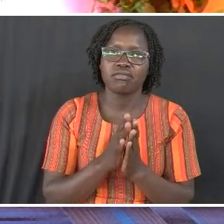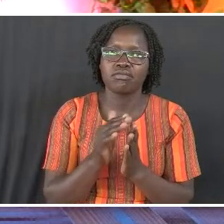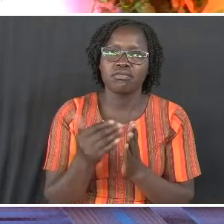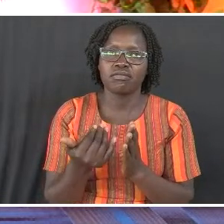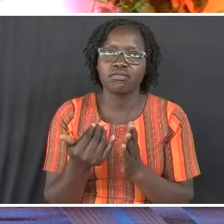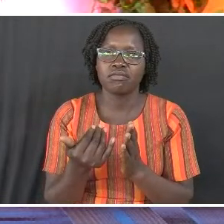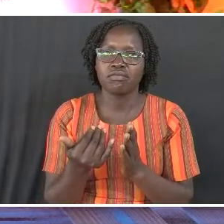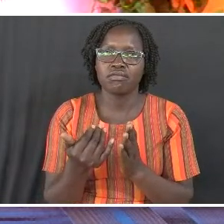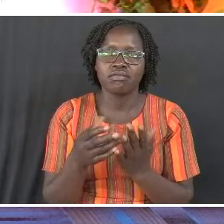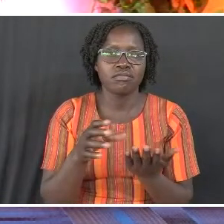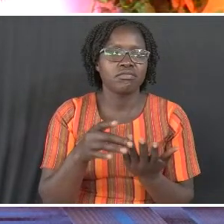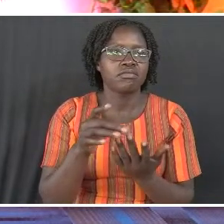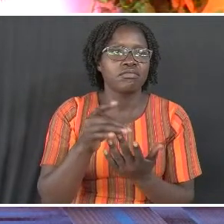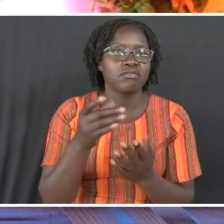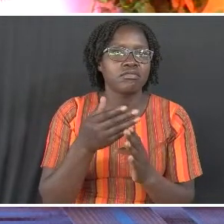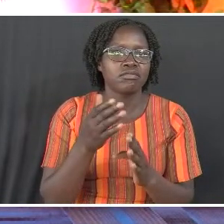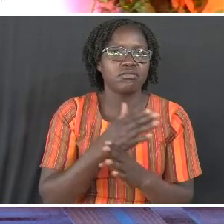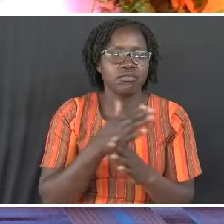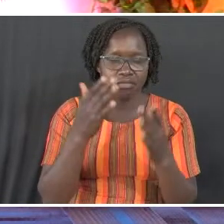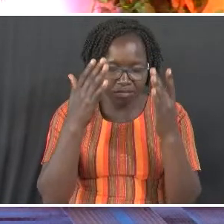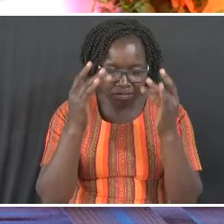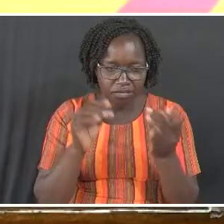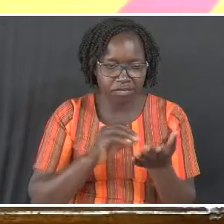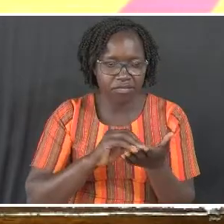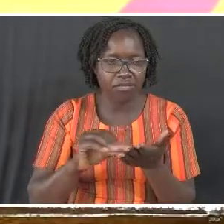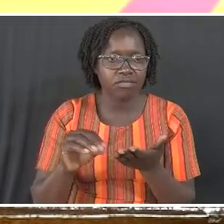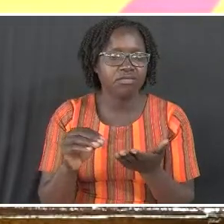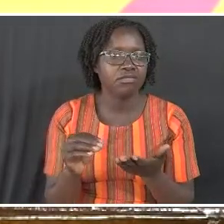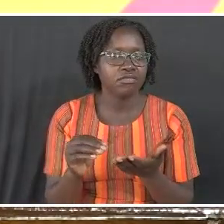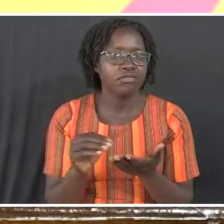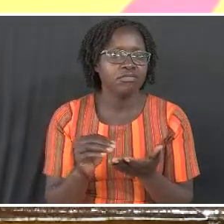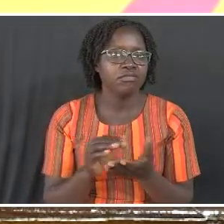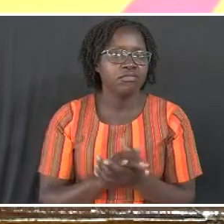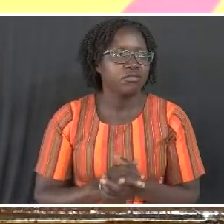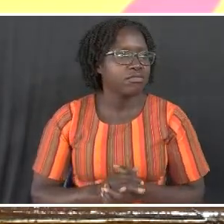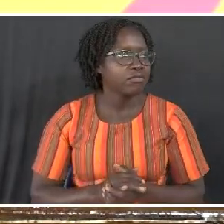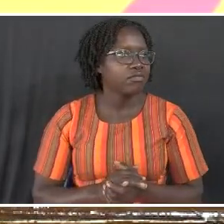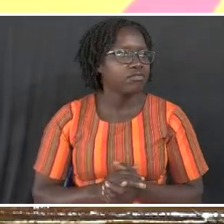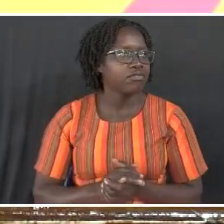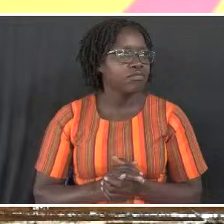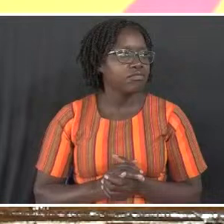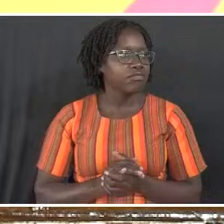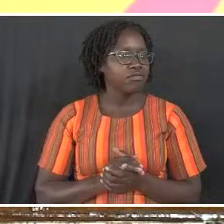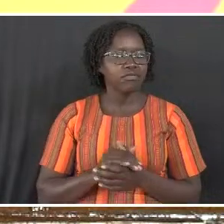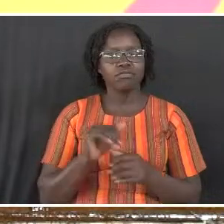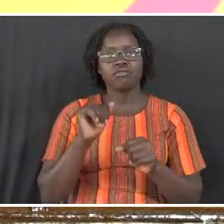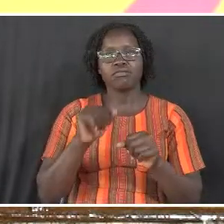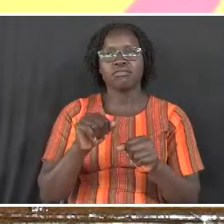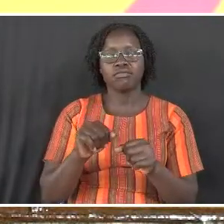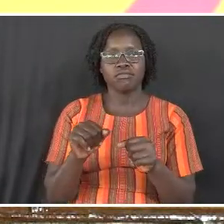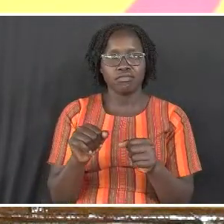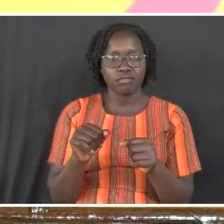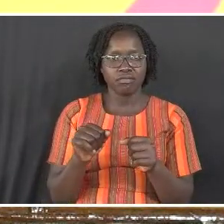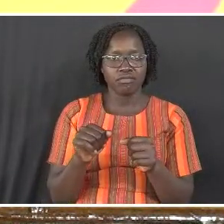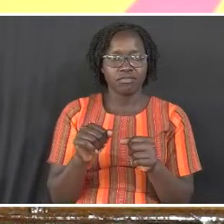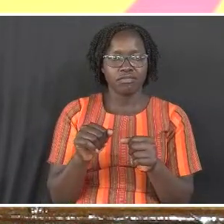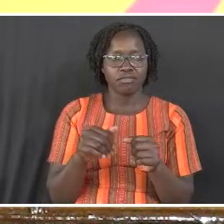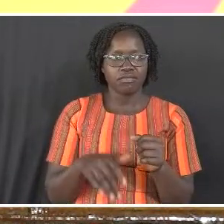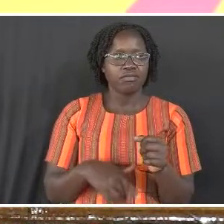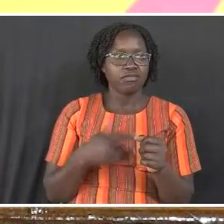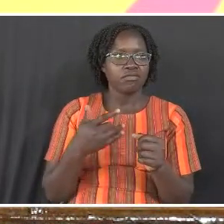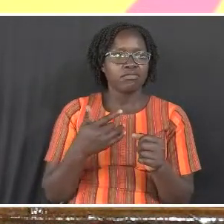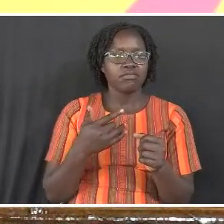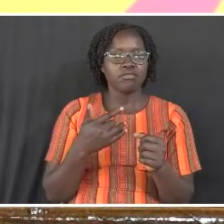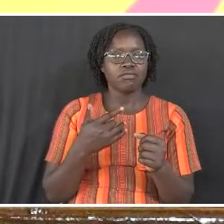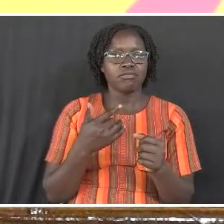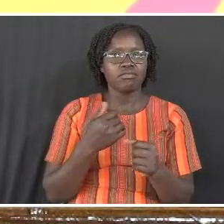other options before we decide to remove your teeth. So yes, I'll advise, fill, save, try to preserve your